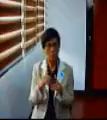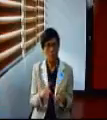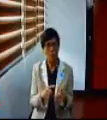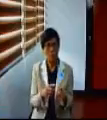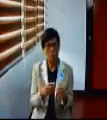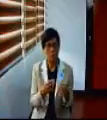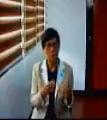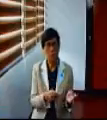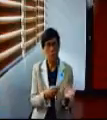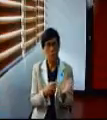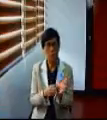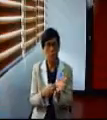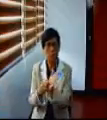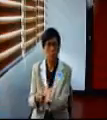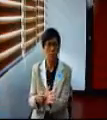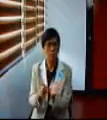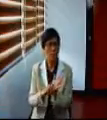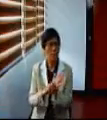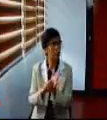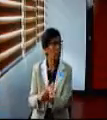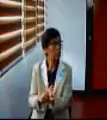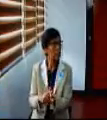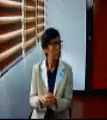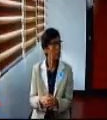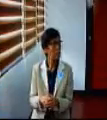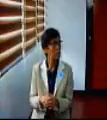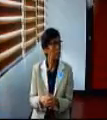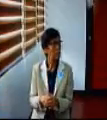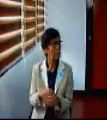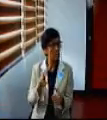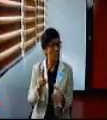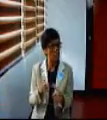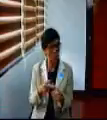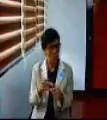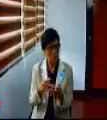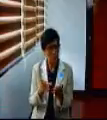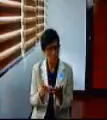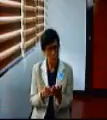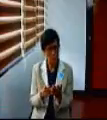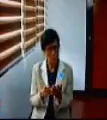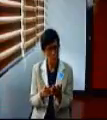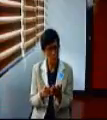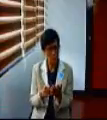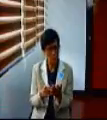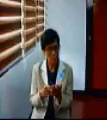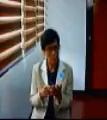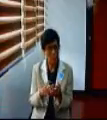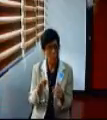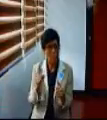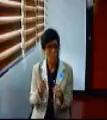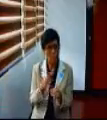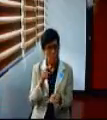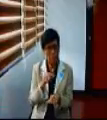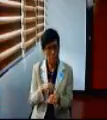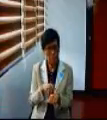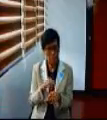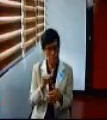second part, or the second important factor in the endorsement, is that it's the first time that